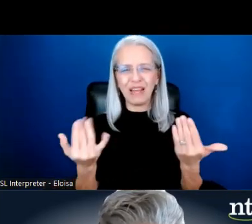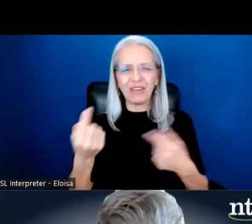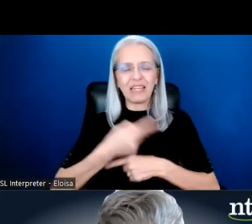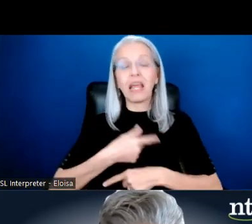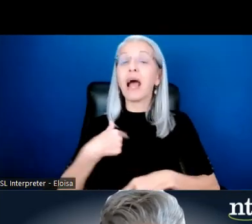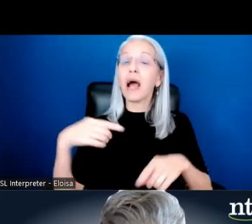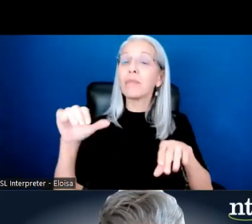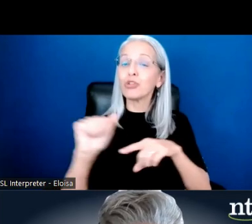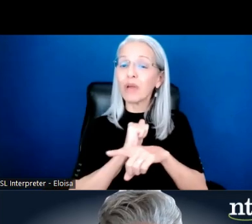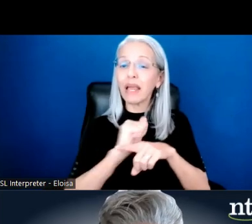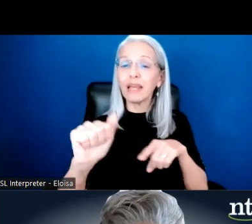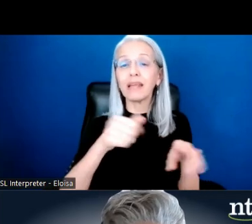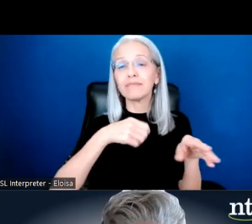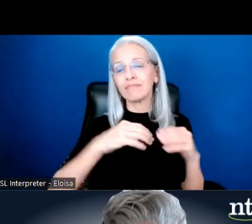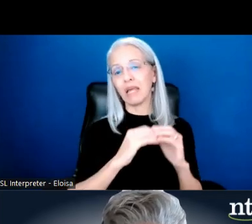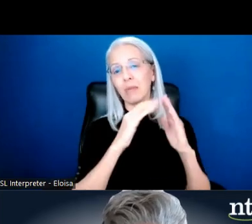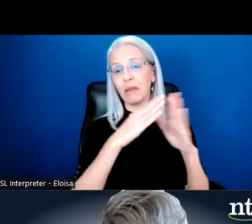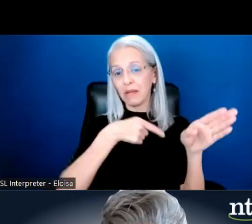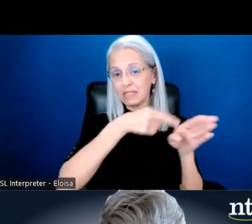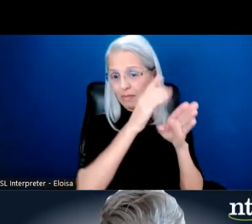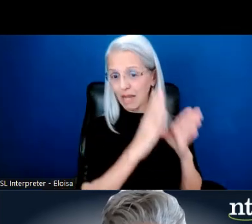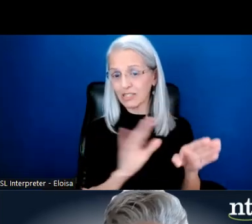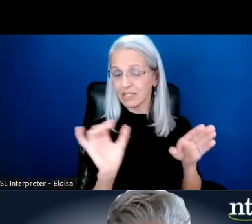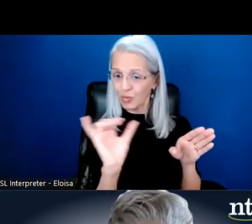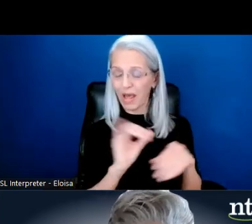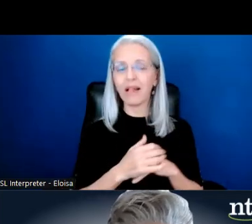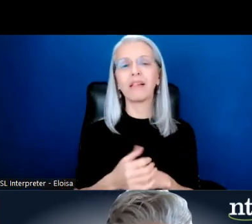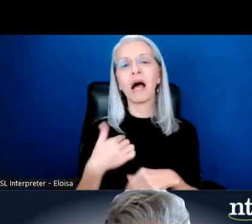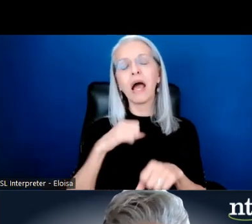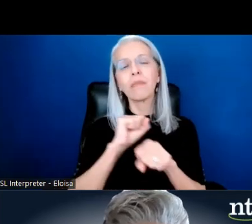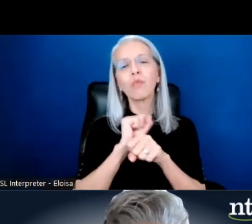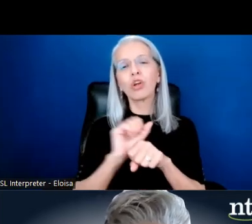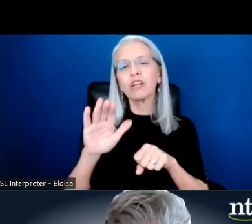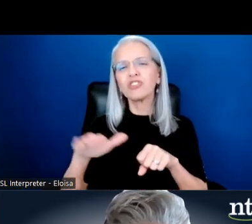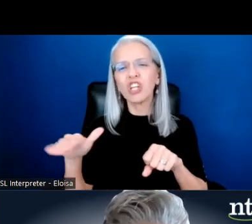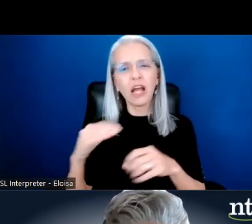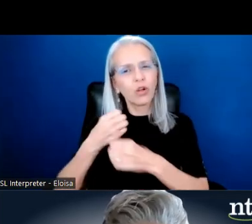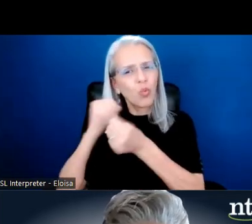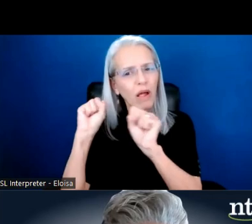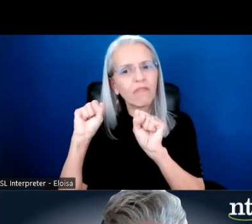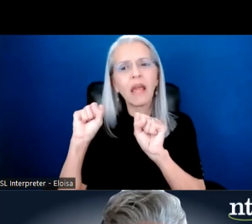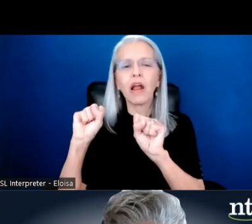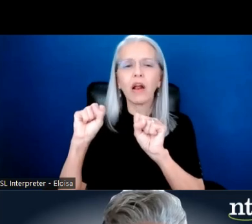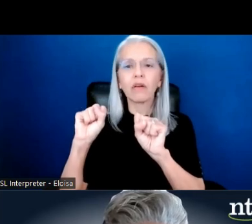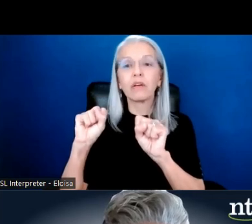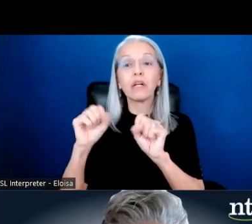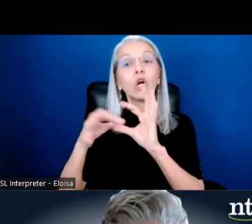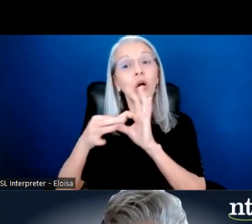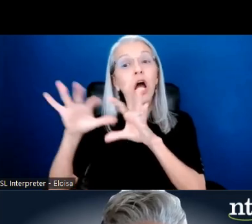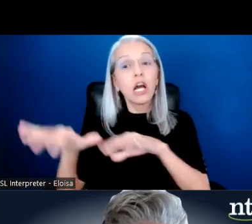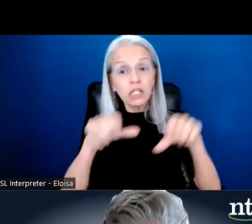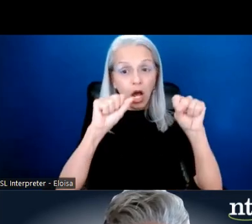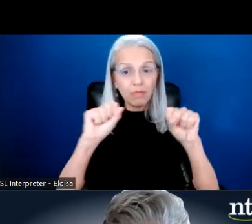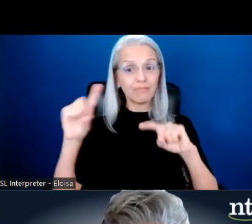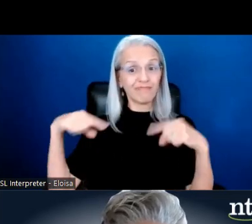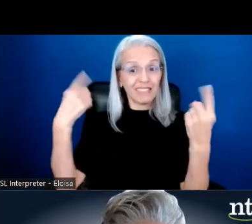implementation specialist as well, and I've been working in child welfare and in adoption since adopting